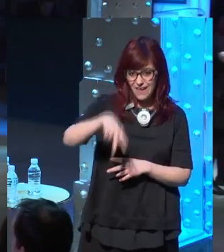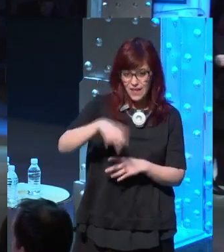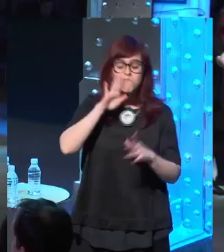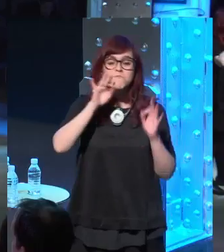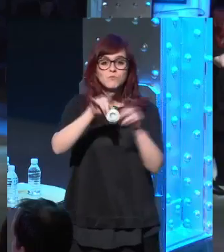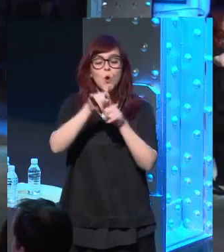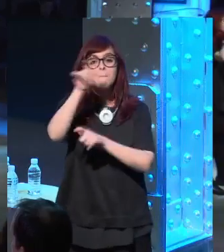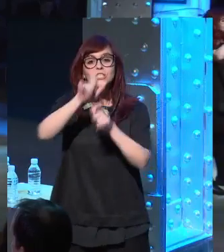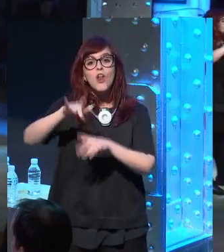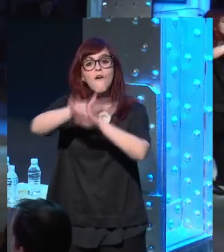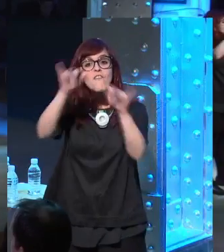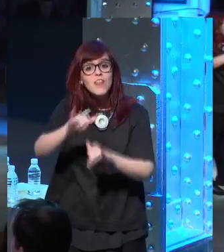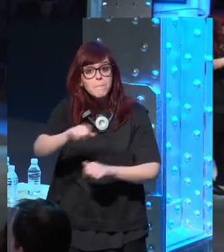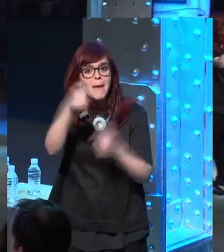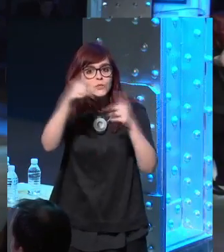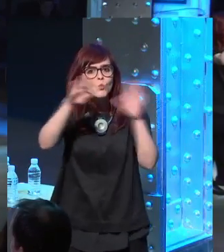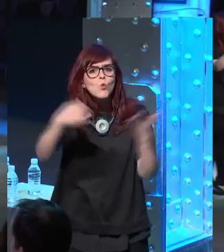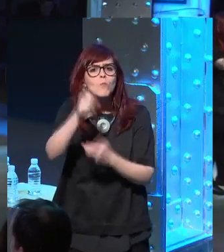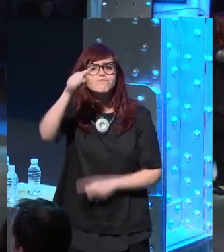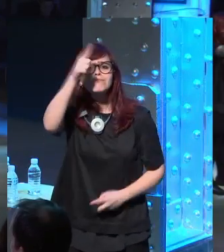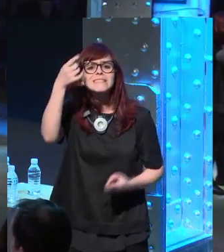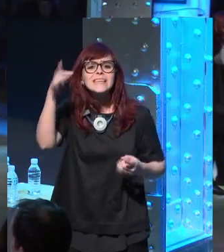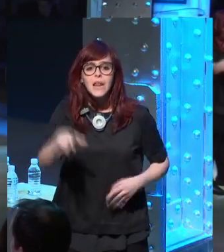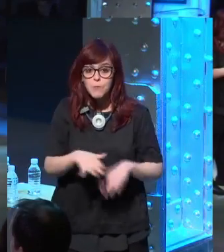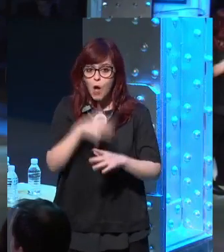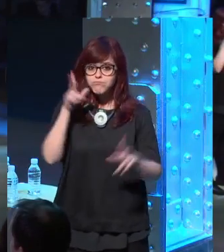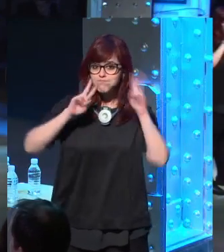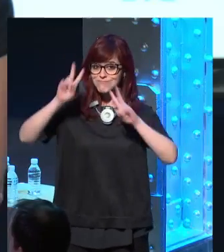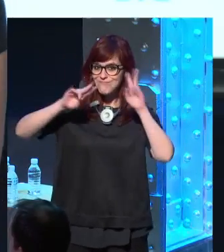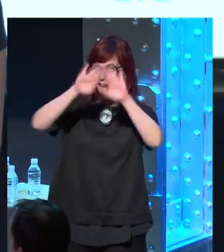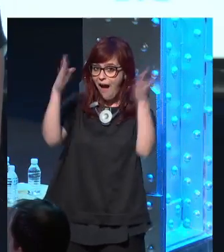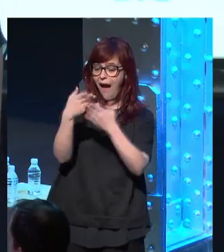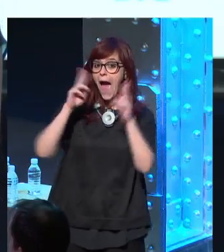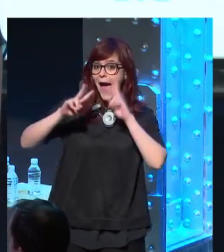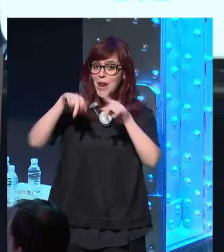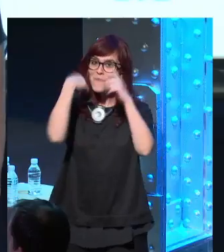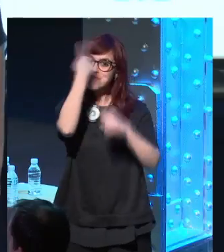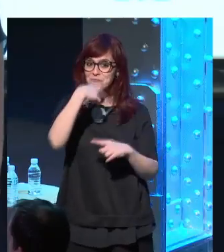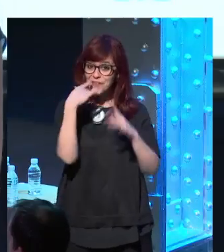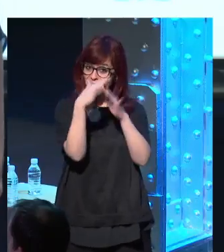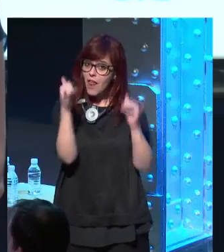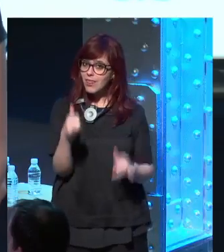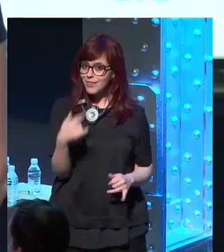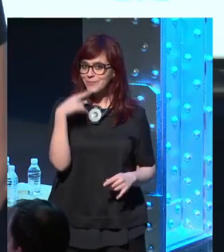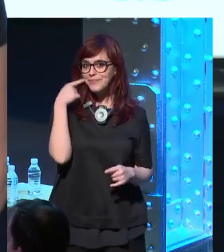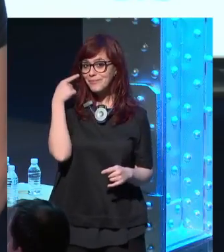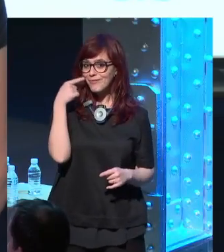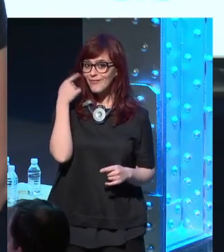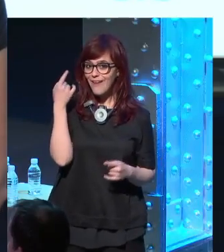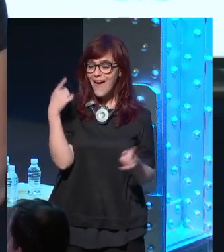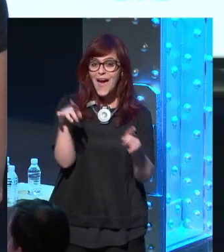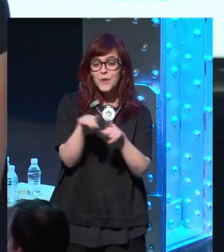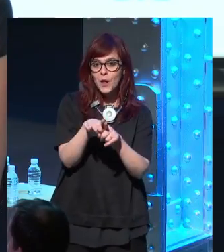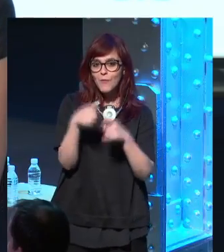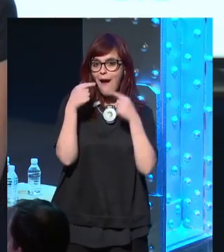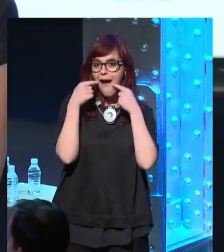has decided to travel around the world to find the happiest people in the world. I'm sure we can have some discoveries